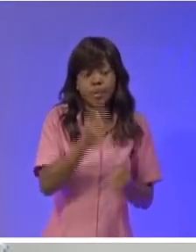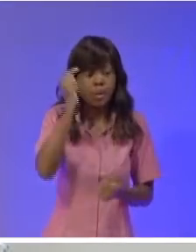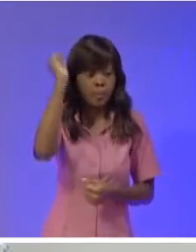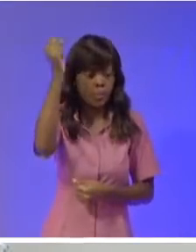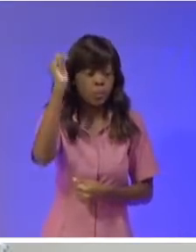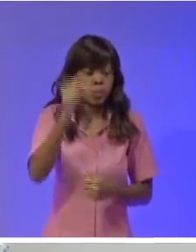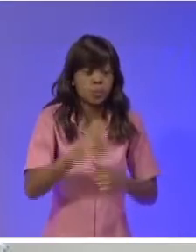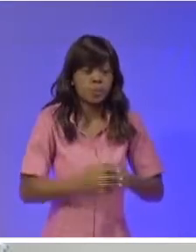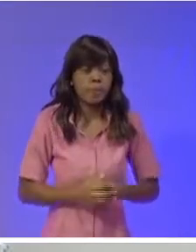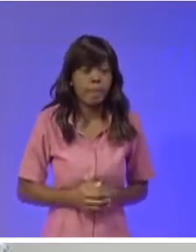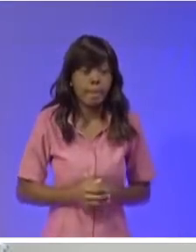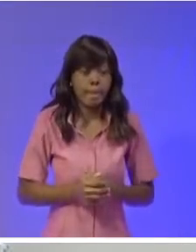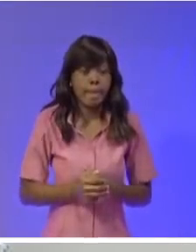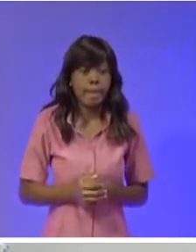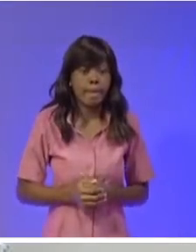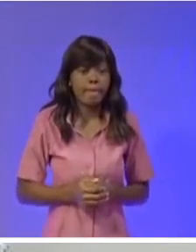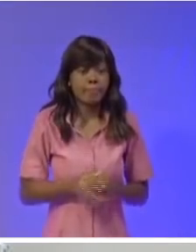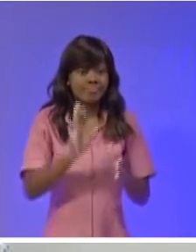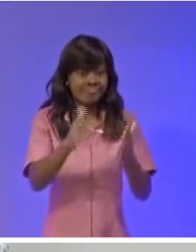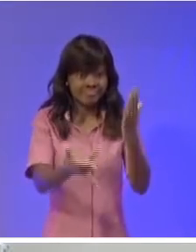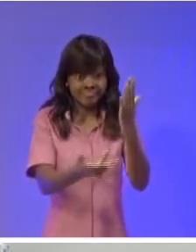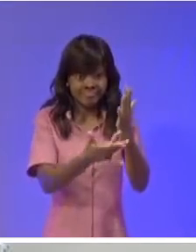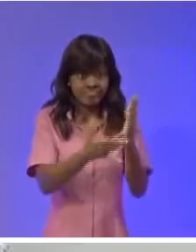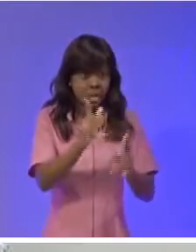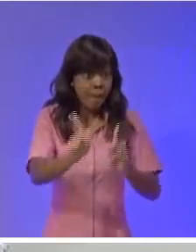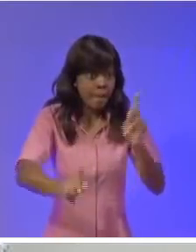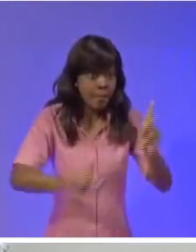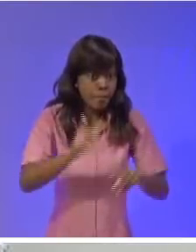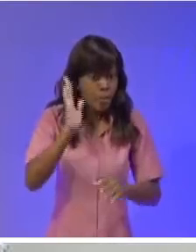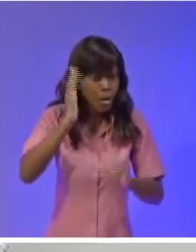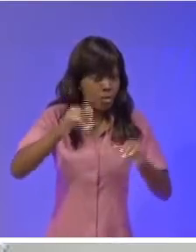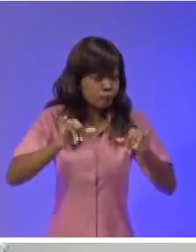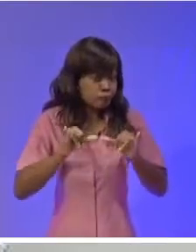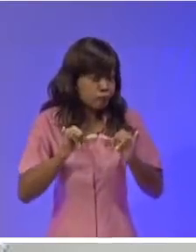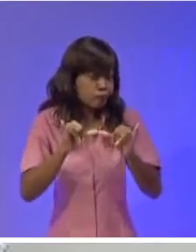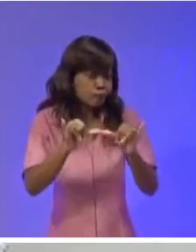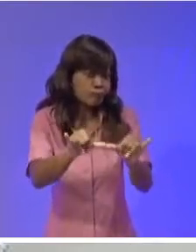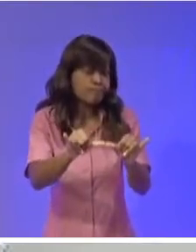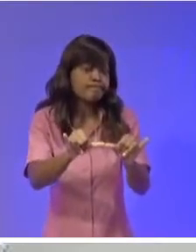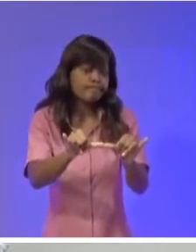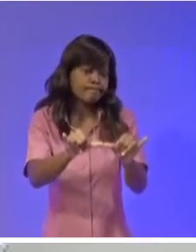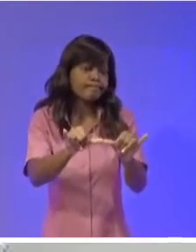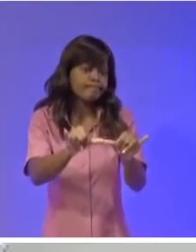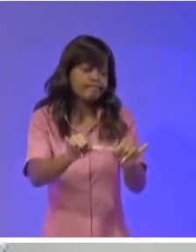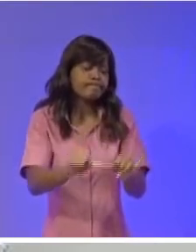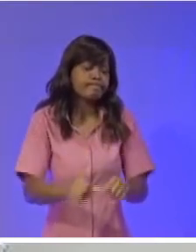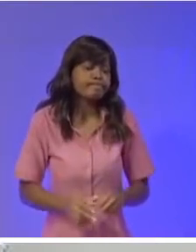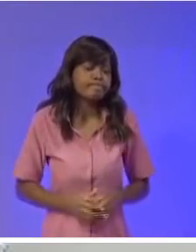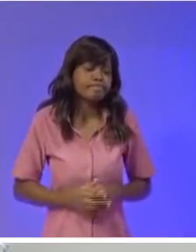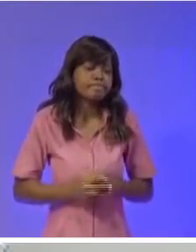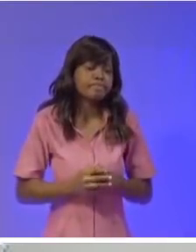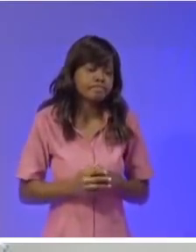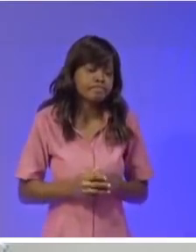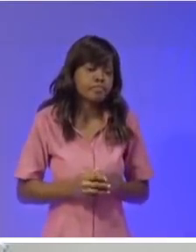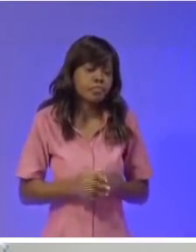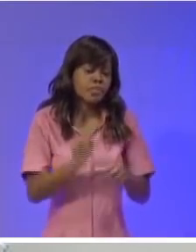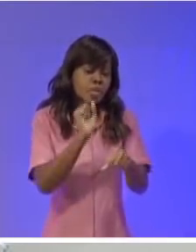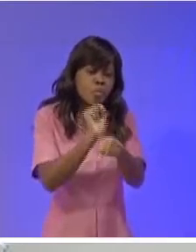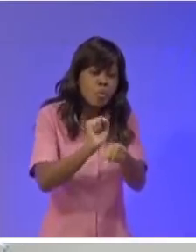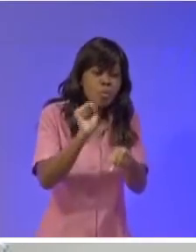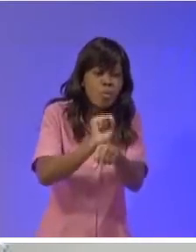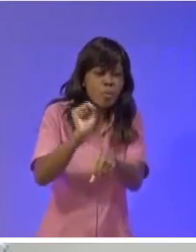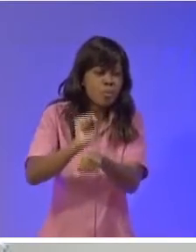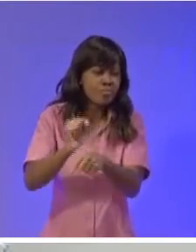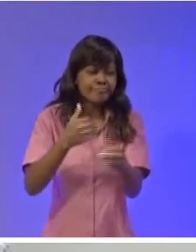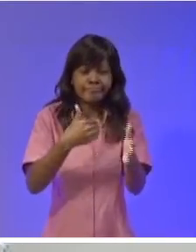then the technical people will continue to meet as they have done regardless of who is in power at the